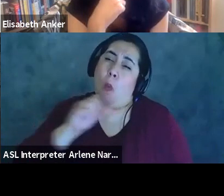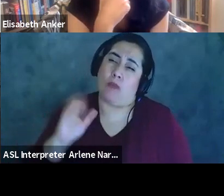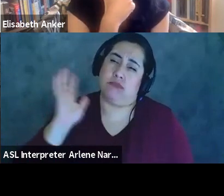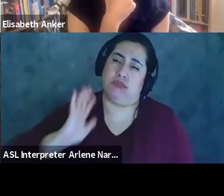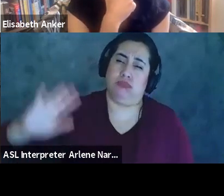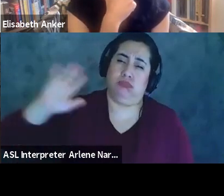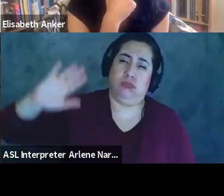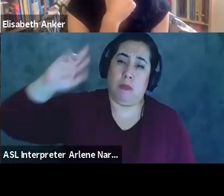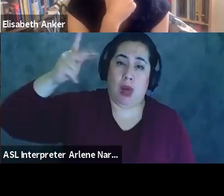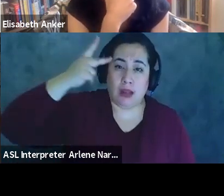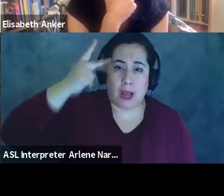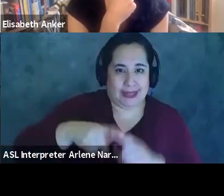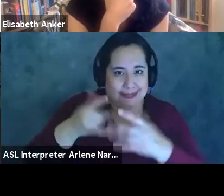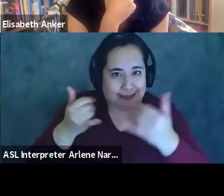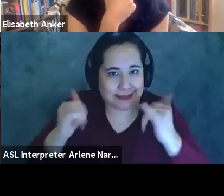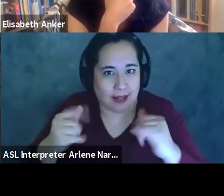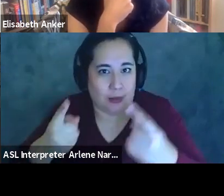contemporary politics.